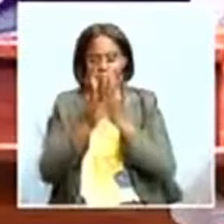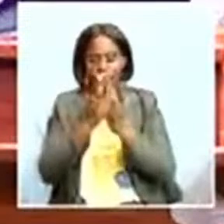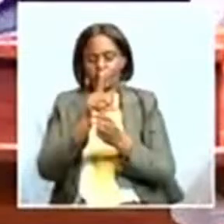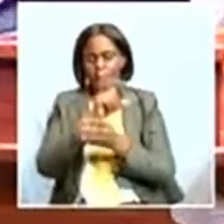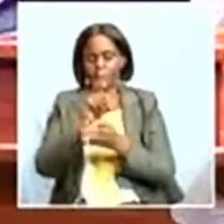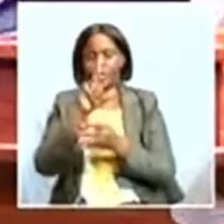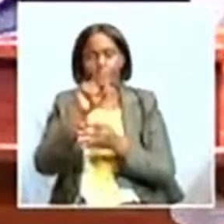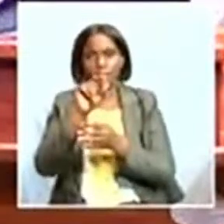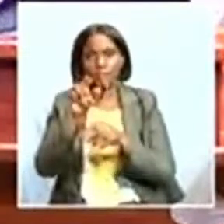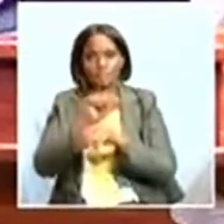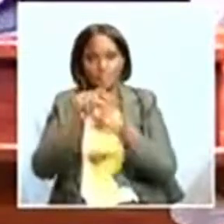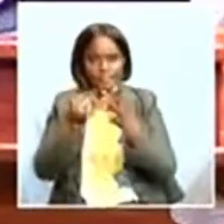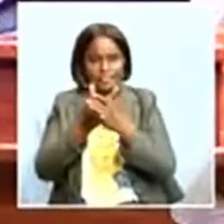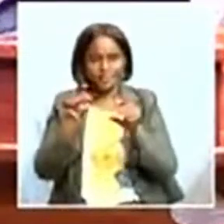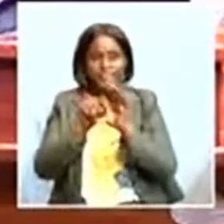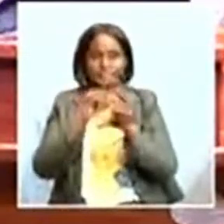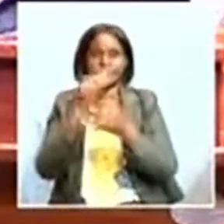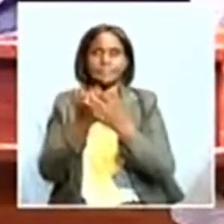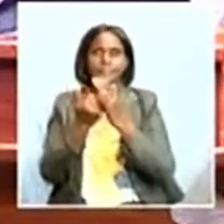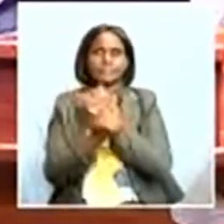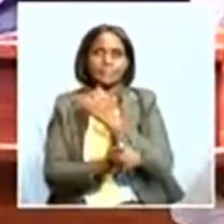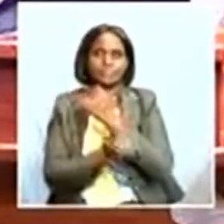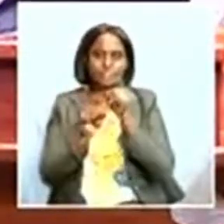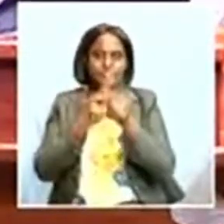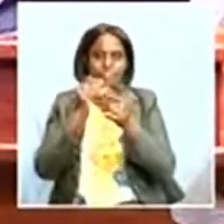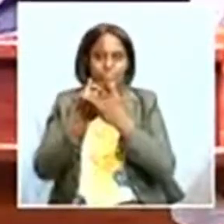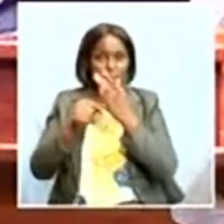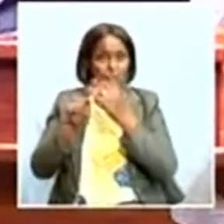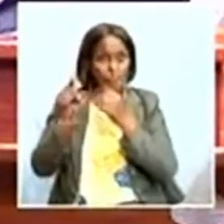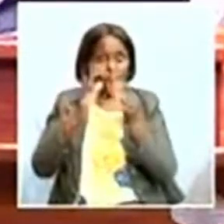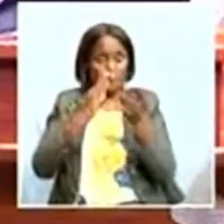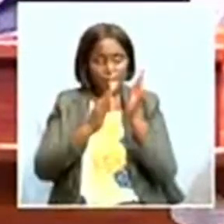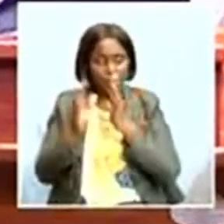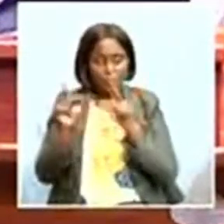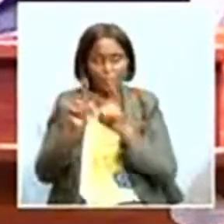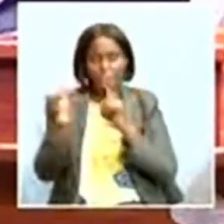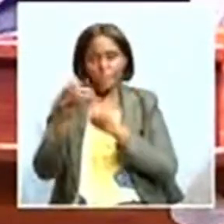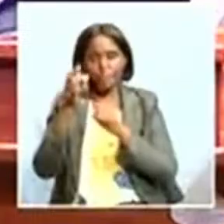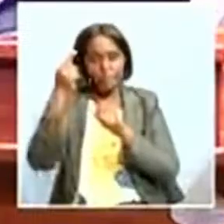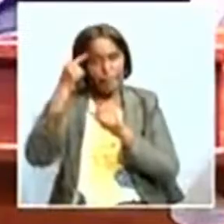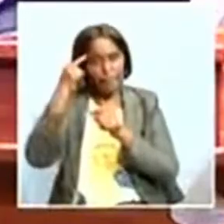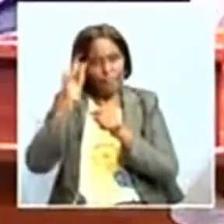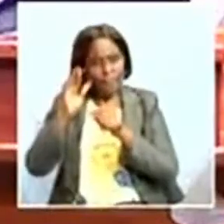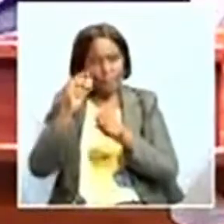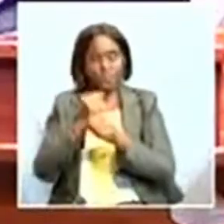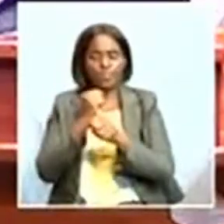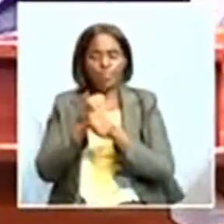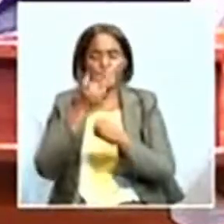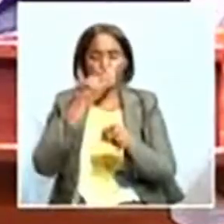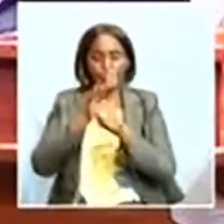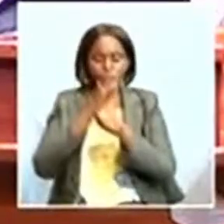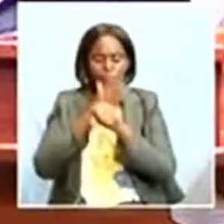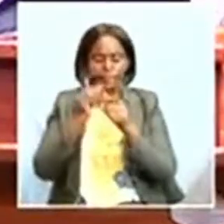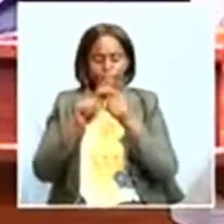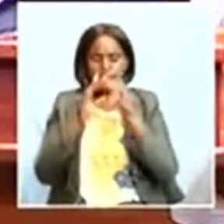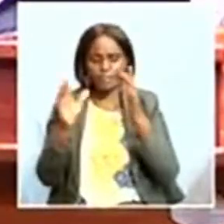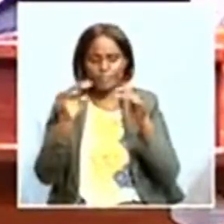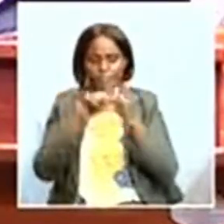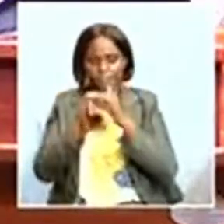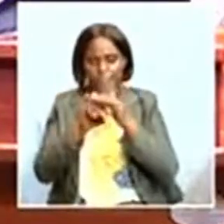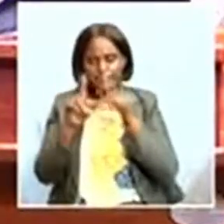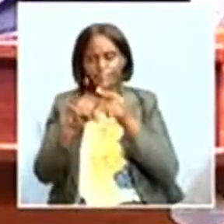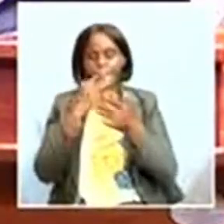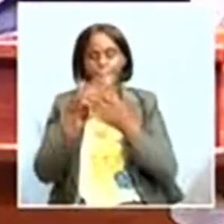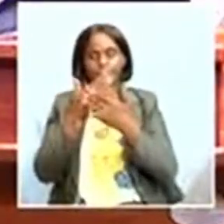new secondary schools across the country. These initiatives underscore the government's unwavering commitment to expanding access to